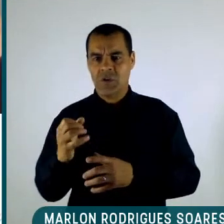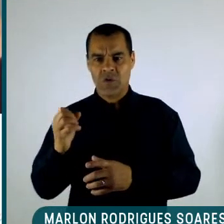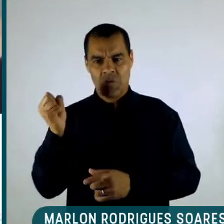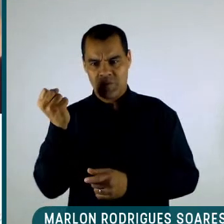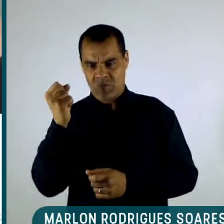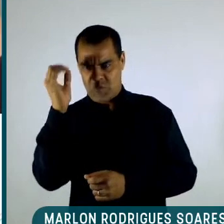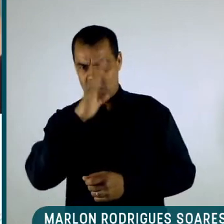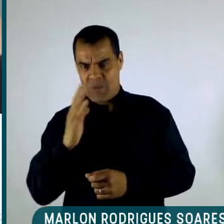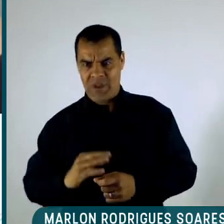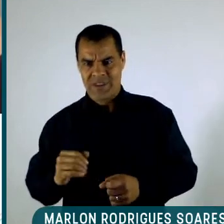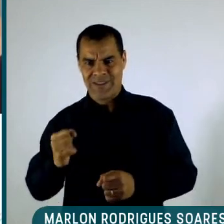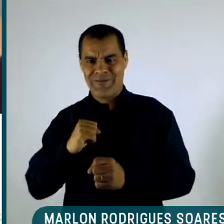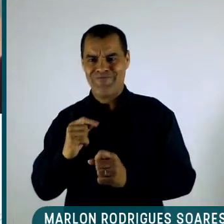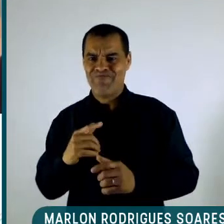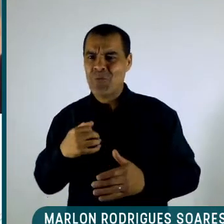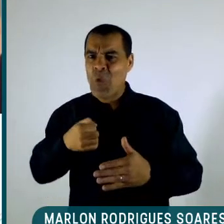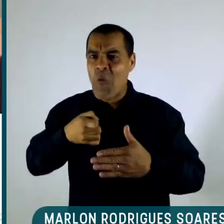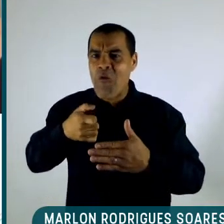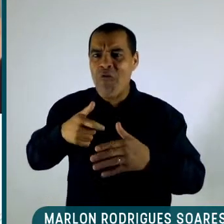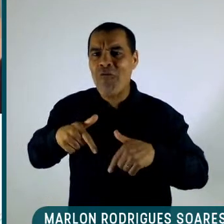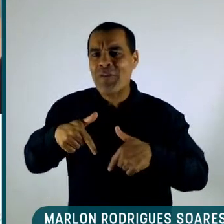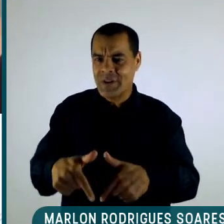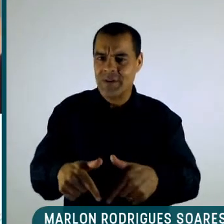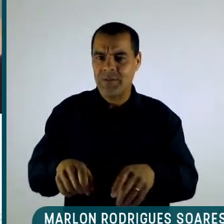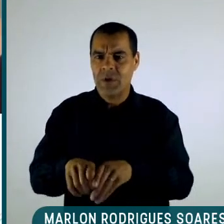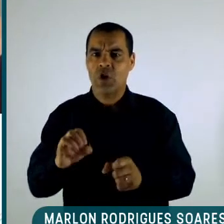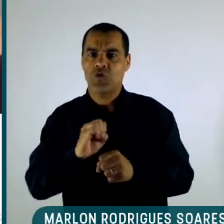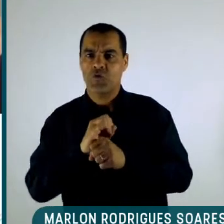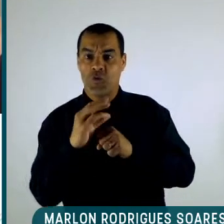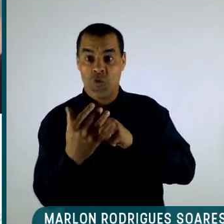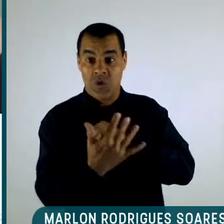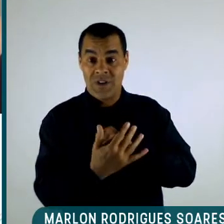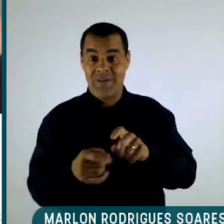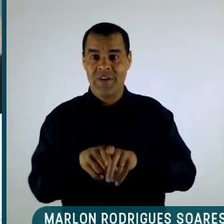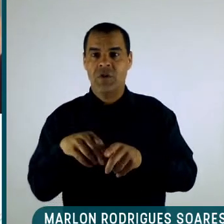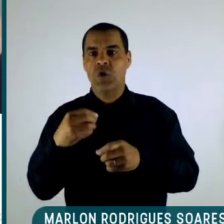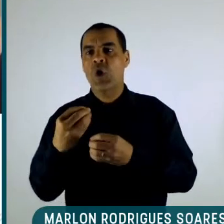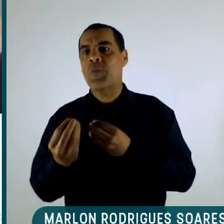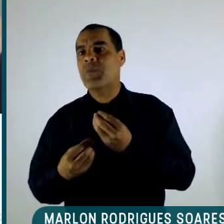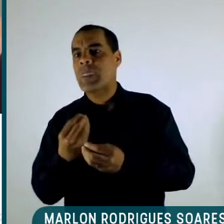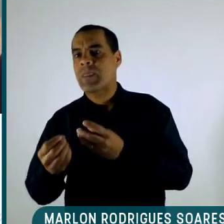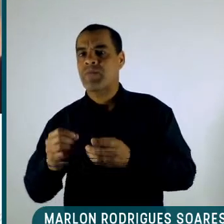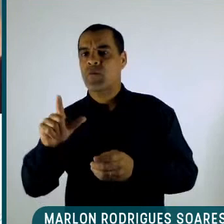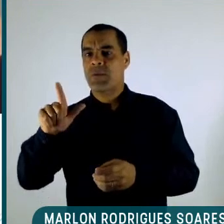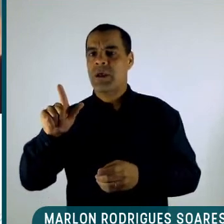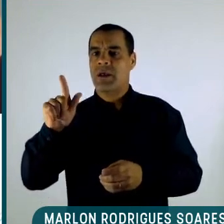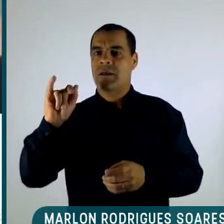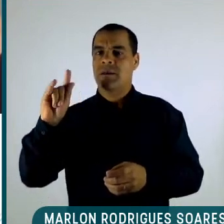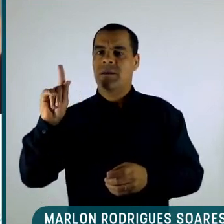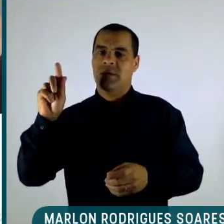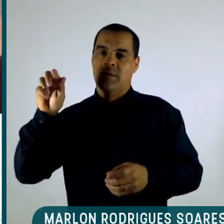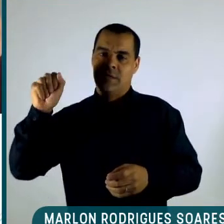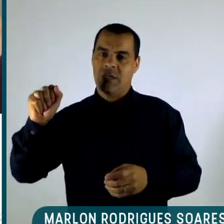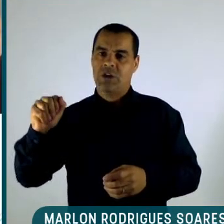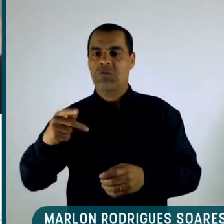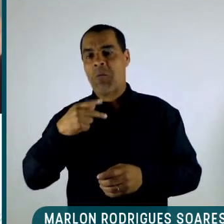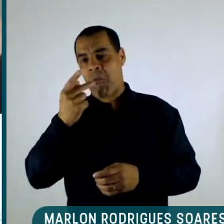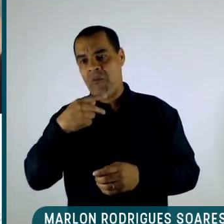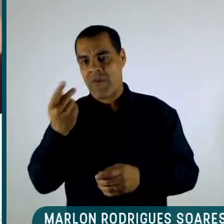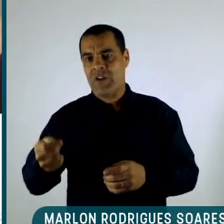of Geography and Statistics, it's equivalent to a medium-sized